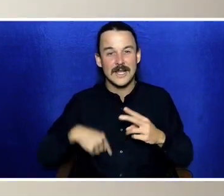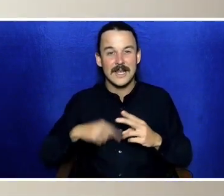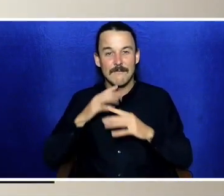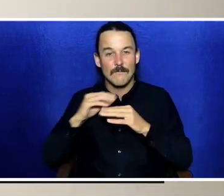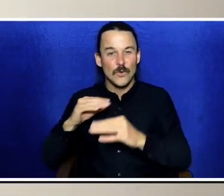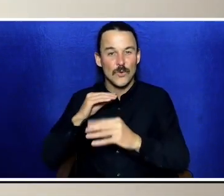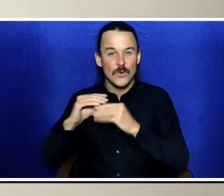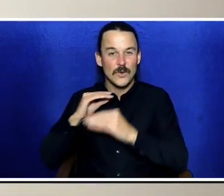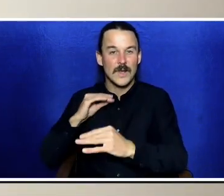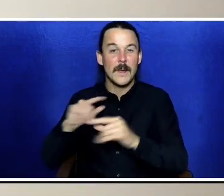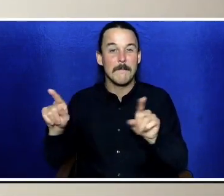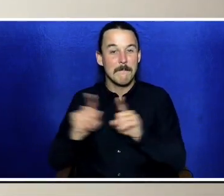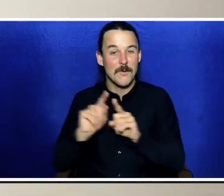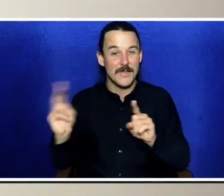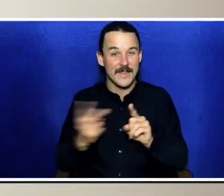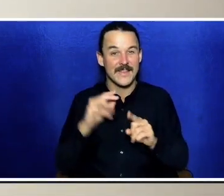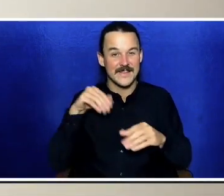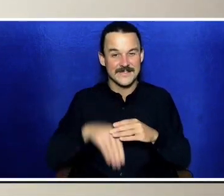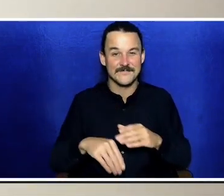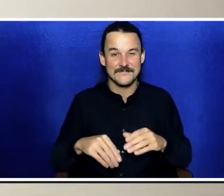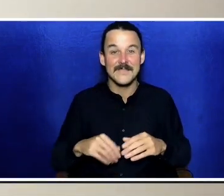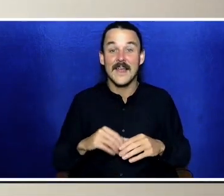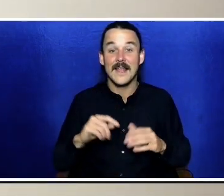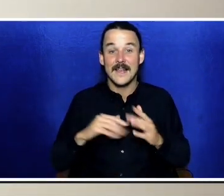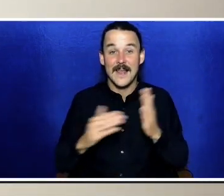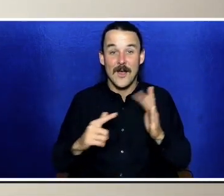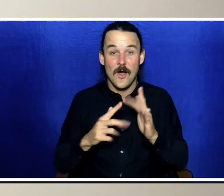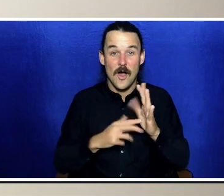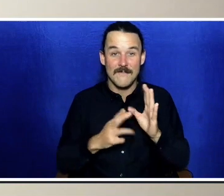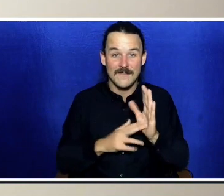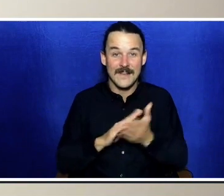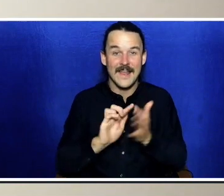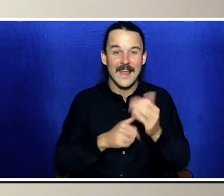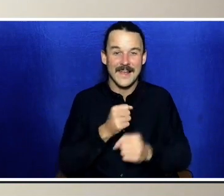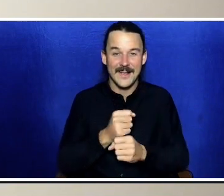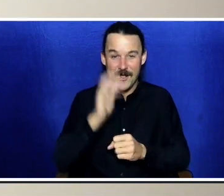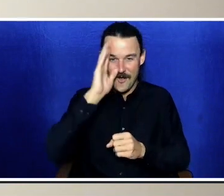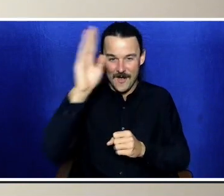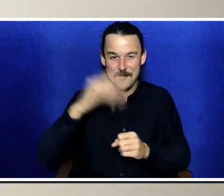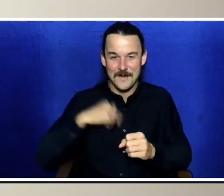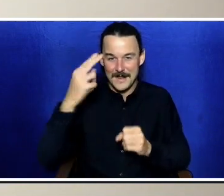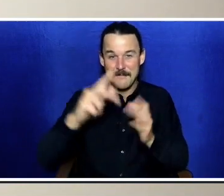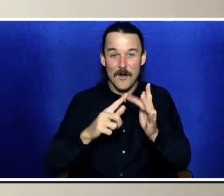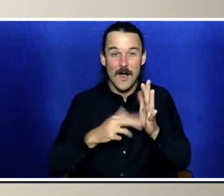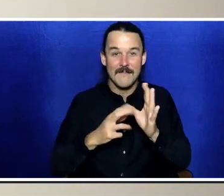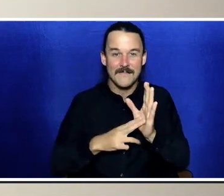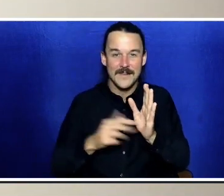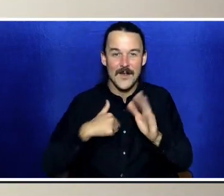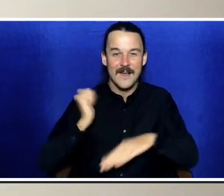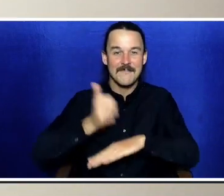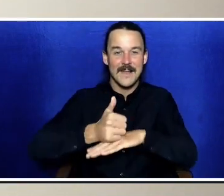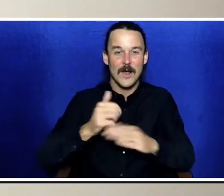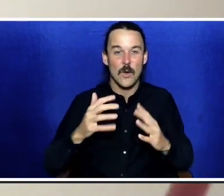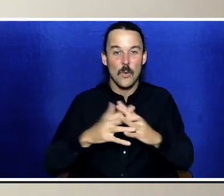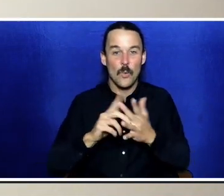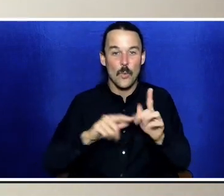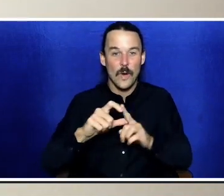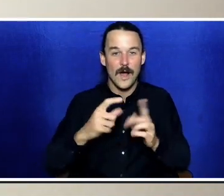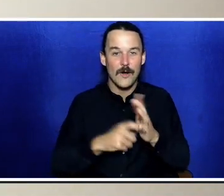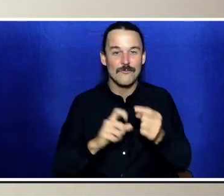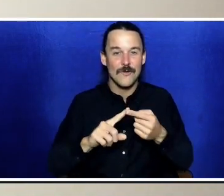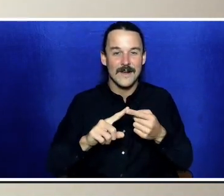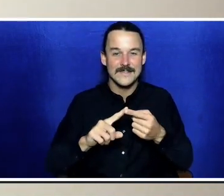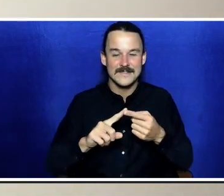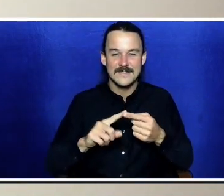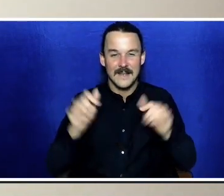Hi, I'm Ivan Heng, founder and artistic director of Wild Rice, a leading Singapore theatre company. I'm absolutely